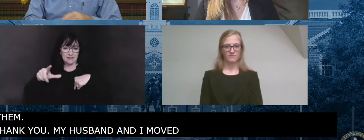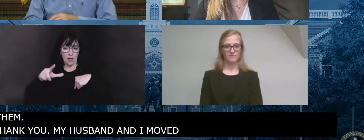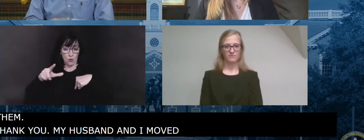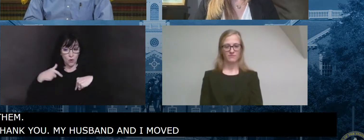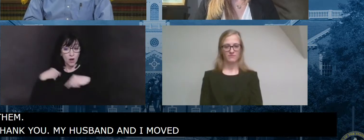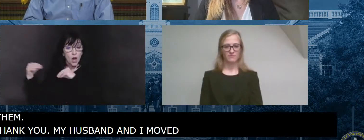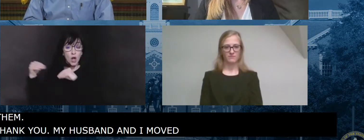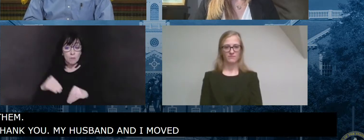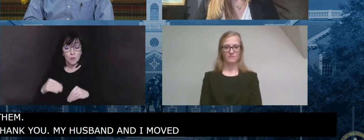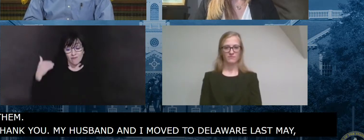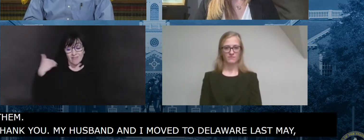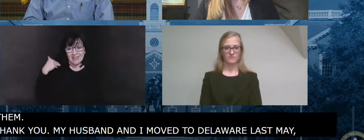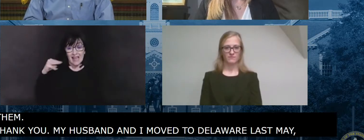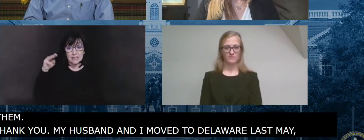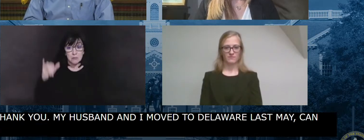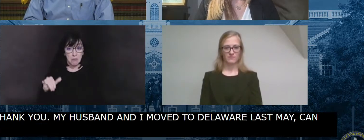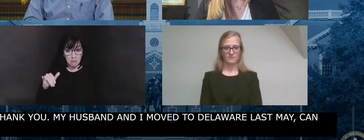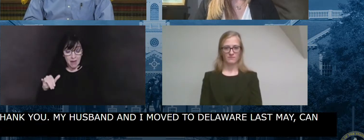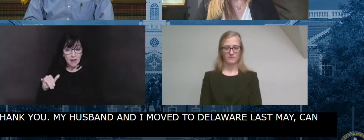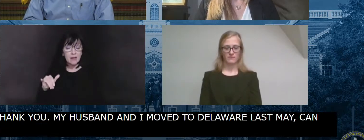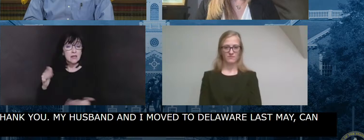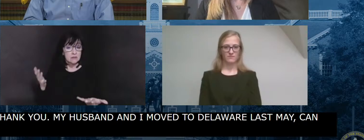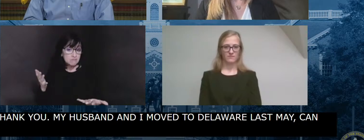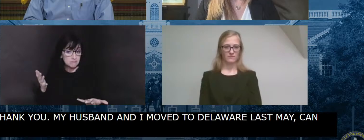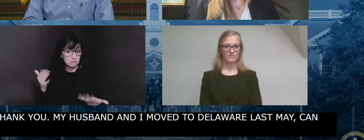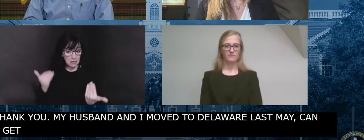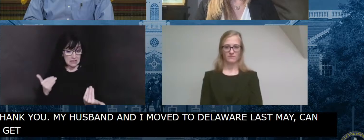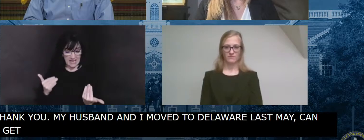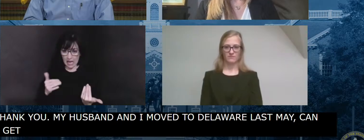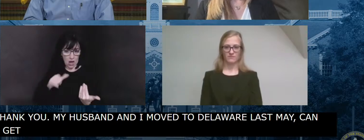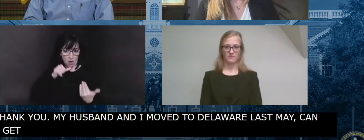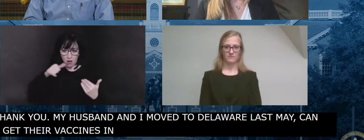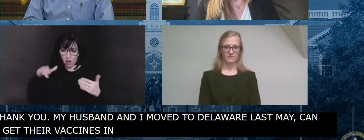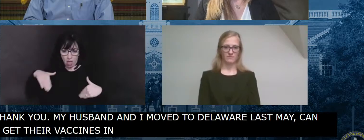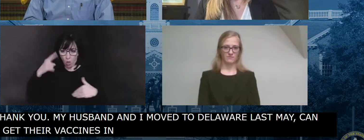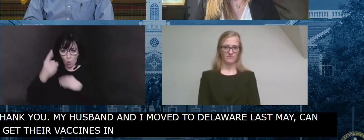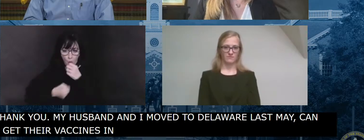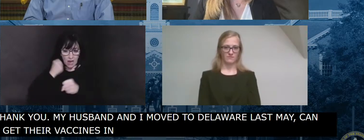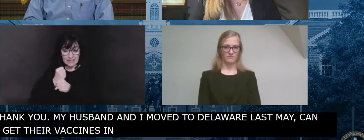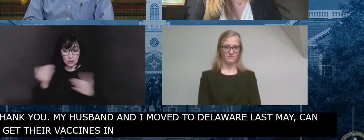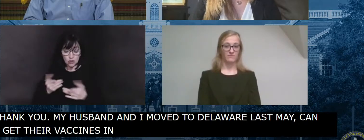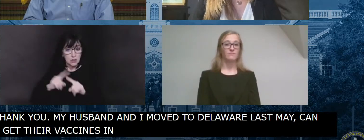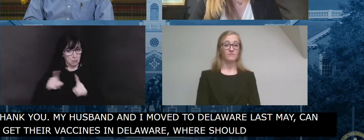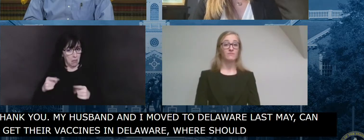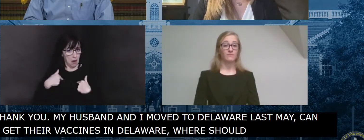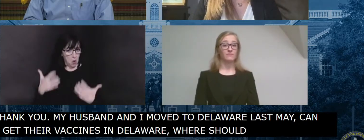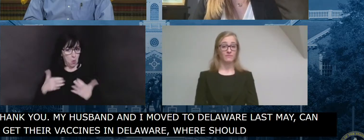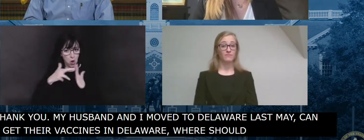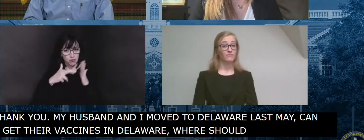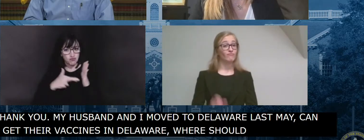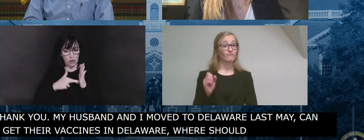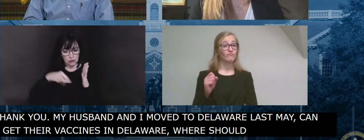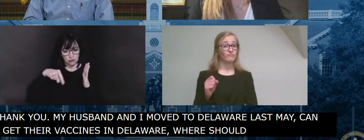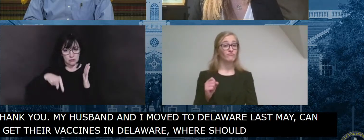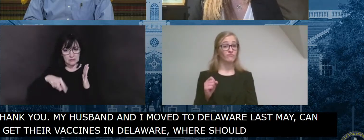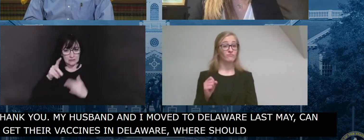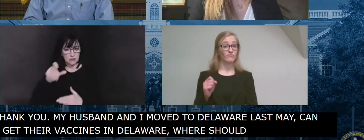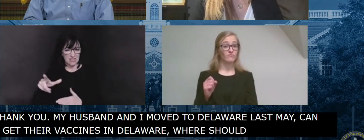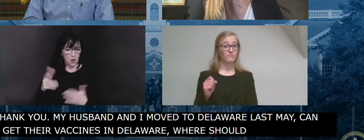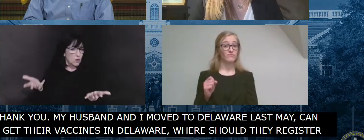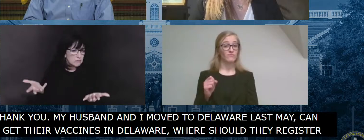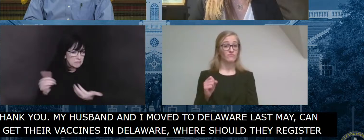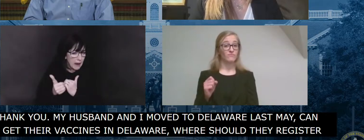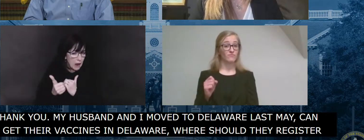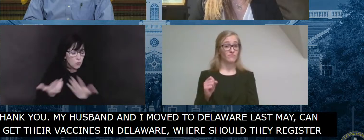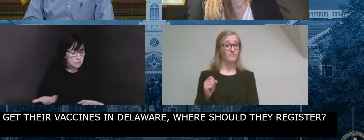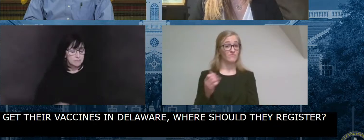Can they get their vaccines in Delaware? Where should they register to get their vaccines? Yeah, great question. So for people